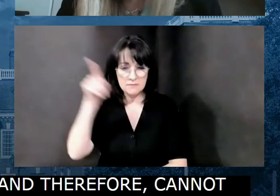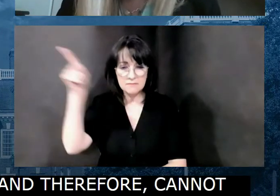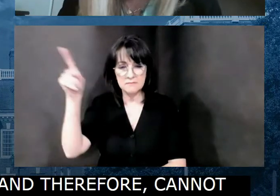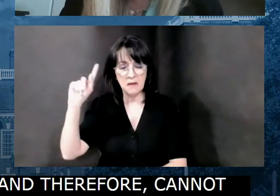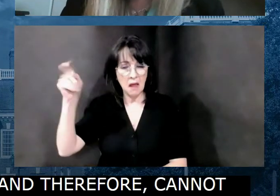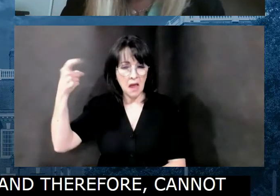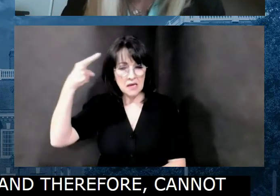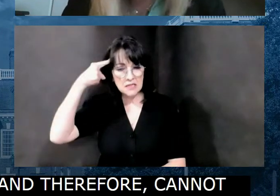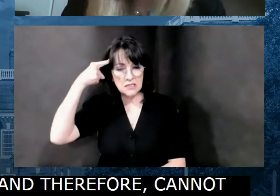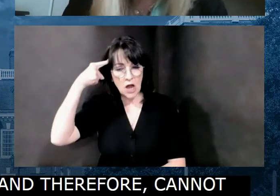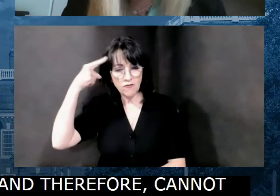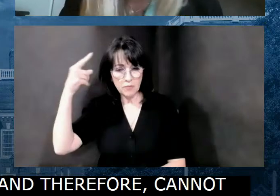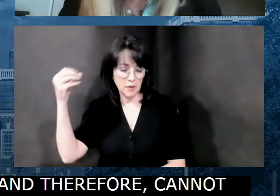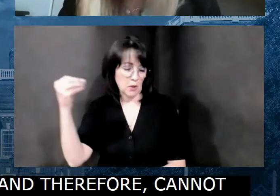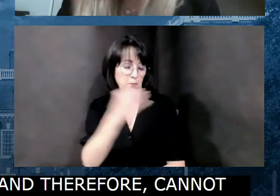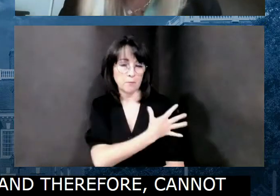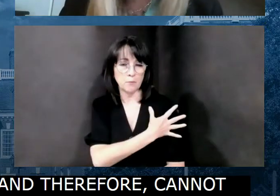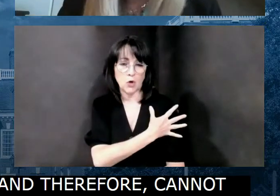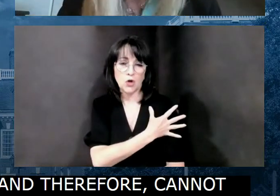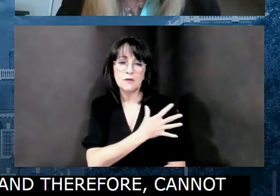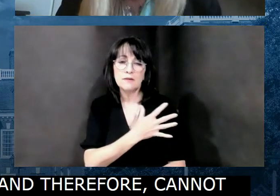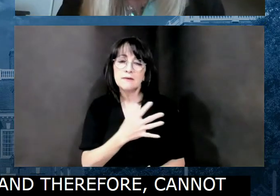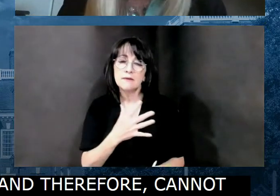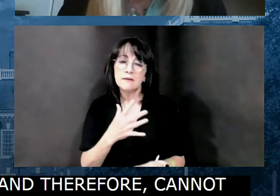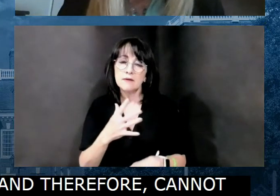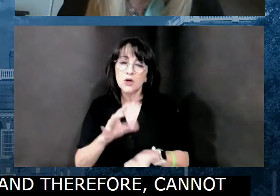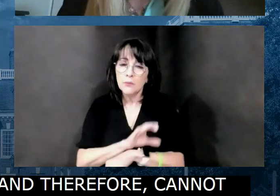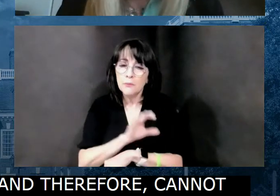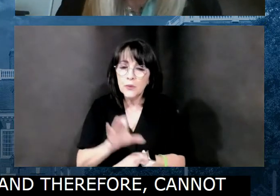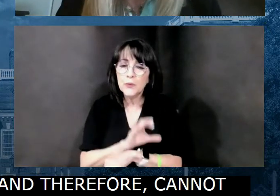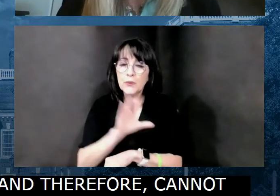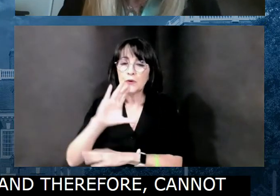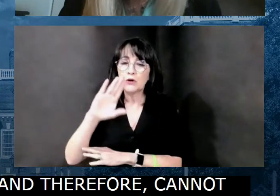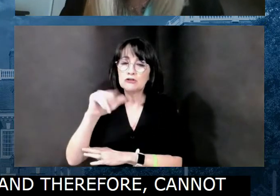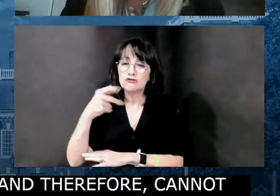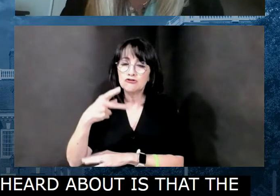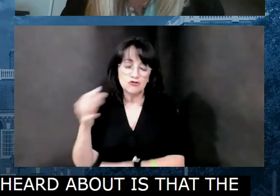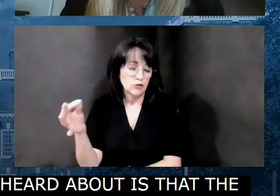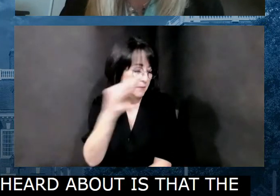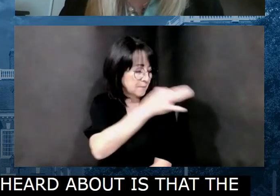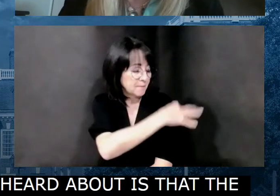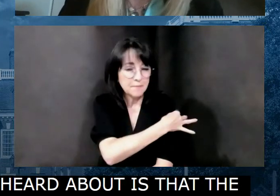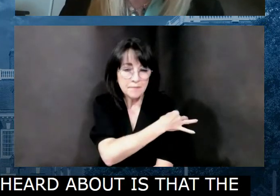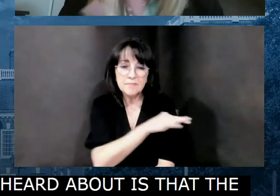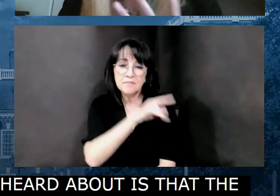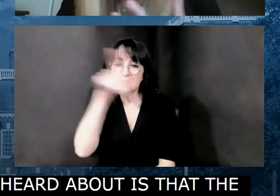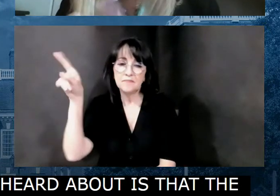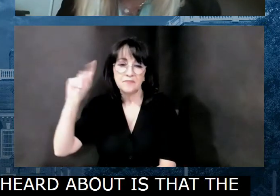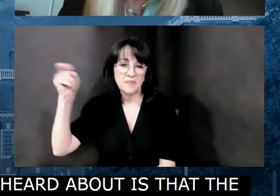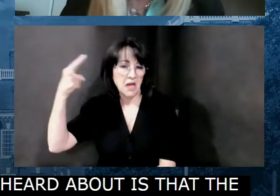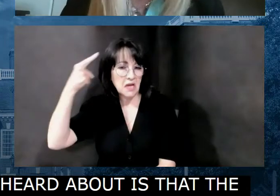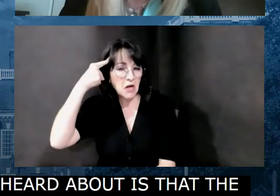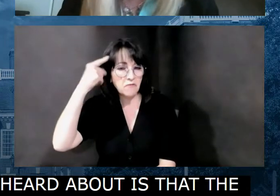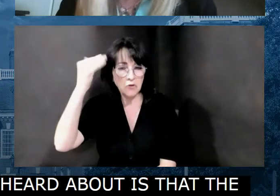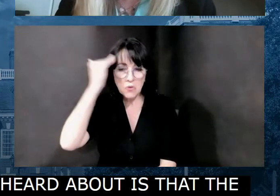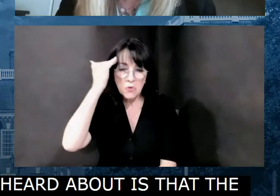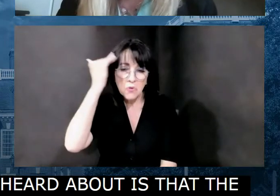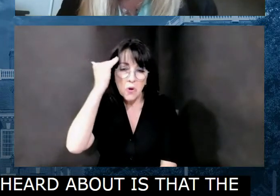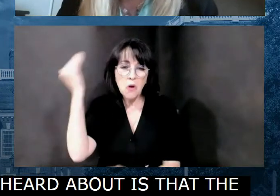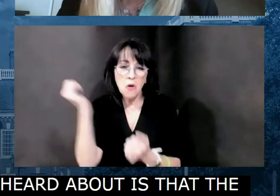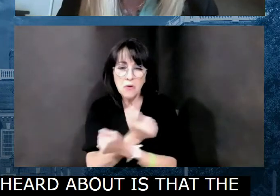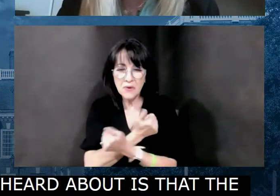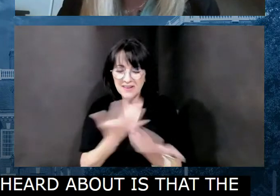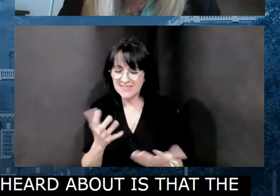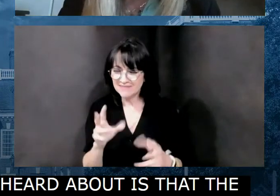this also just is not true. The vaccines contain a variety of salts and fats and other chemicals,